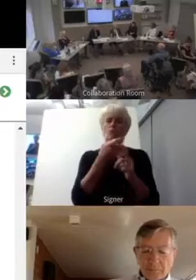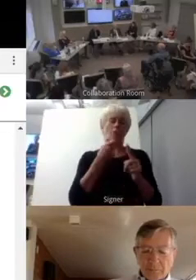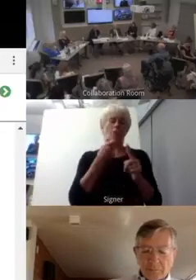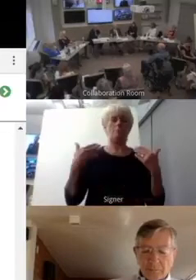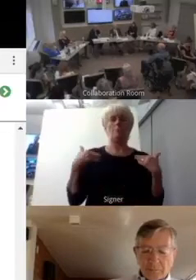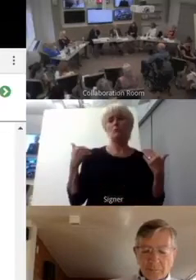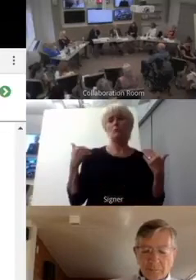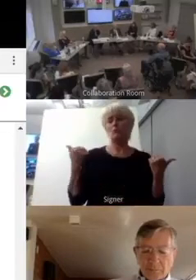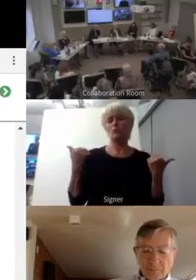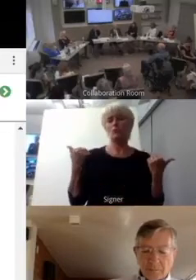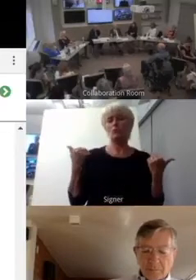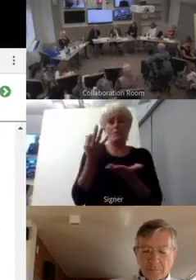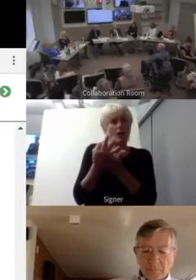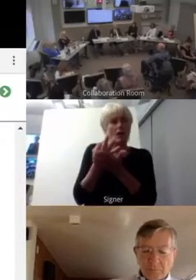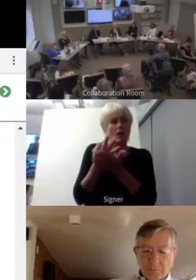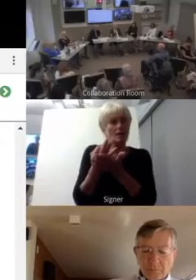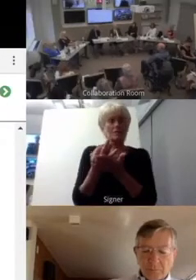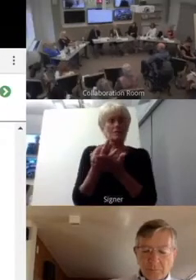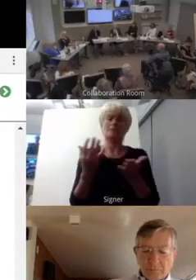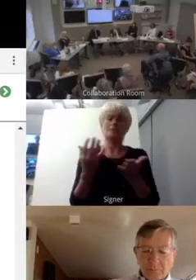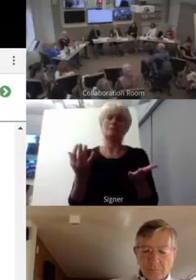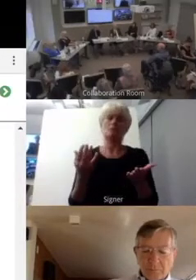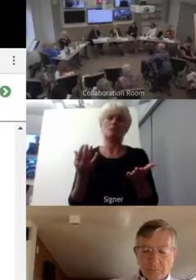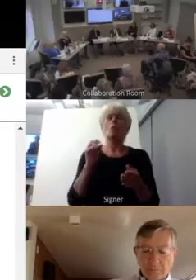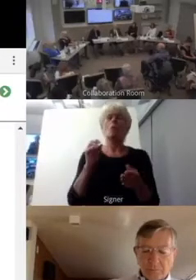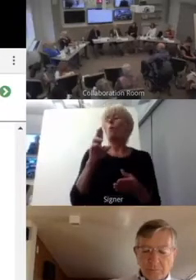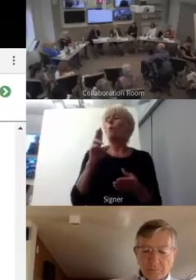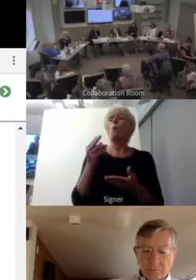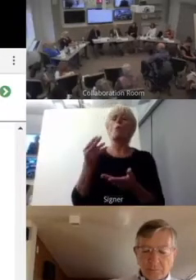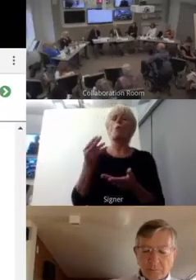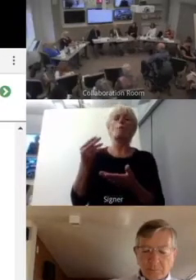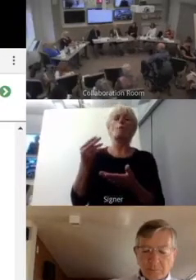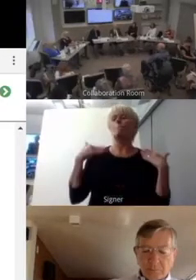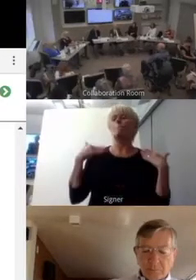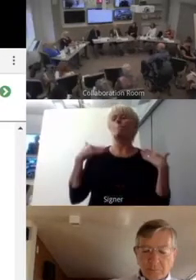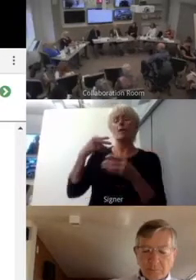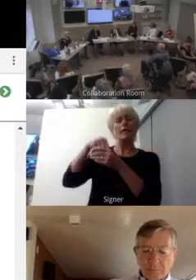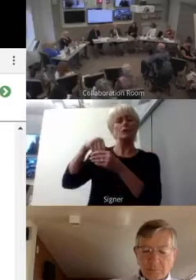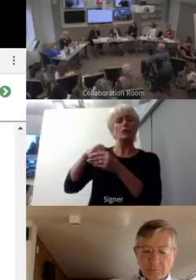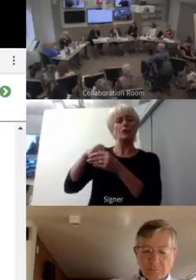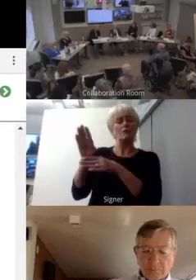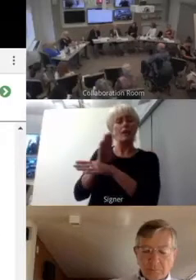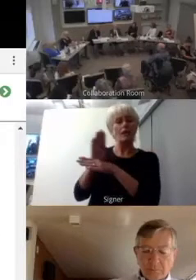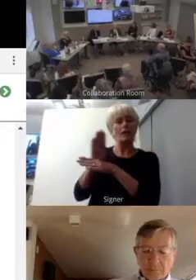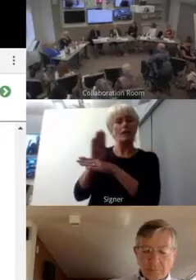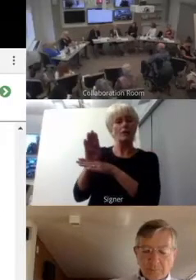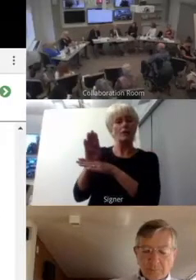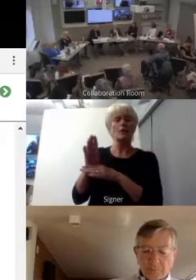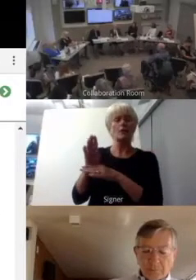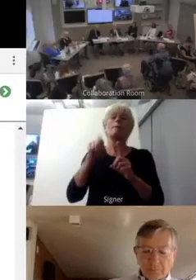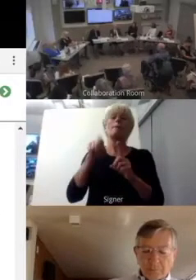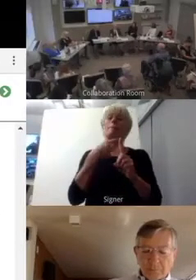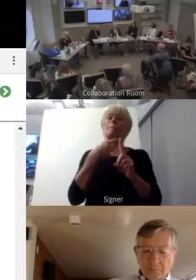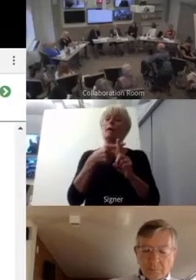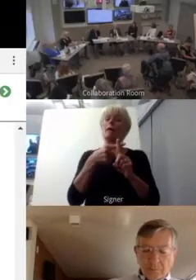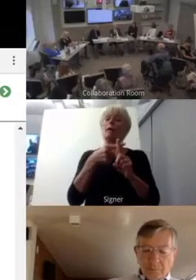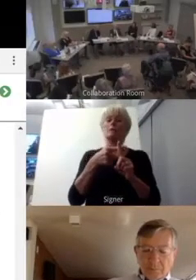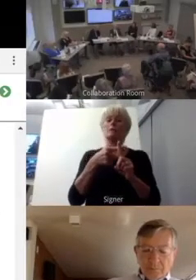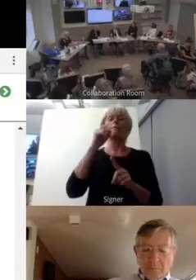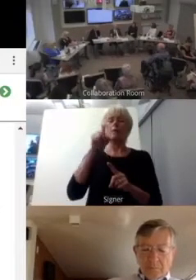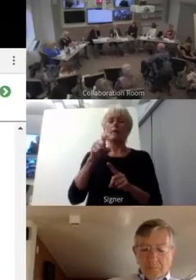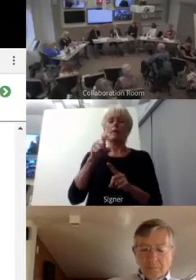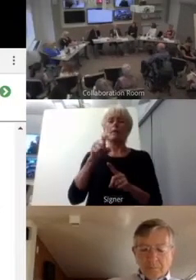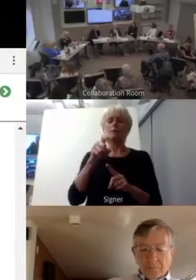also the Minister of Internal Affairs. And finally, they have to get the approval of the Knesset Committee on Welfare, which oversees